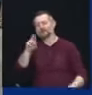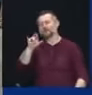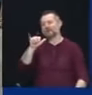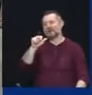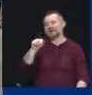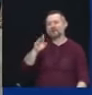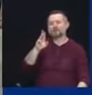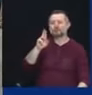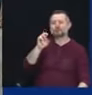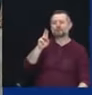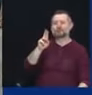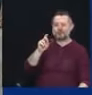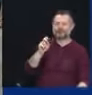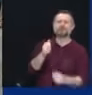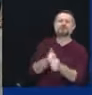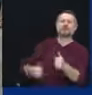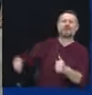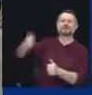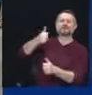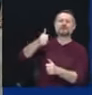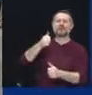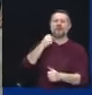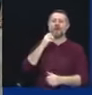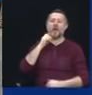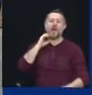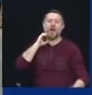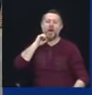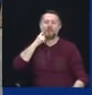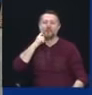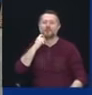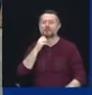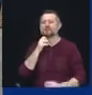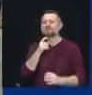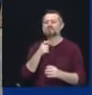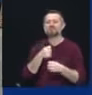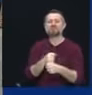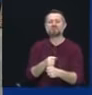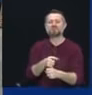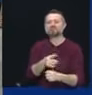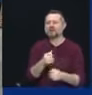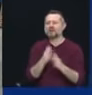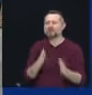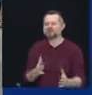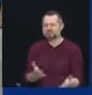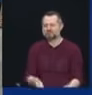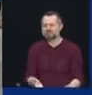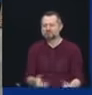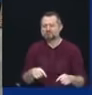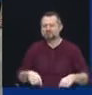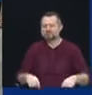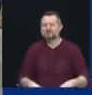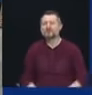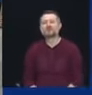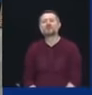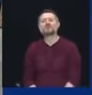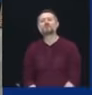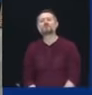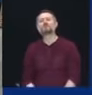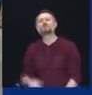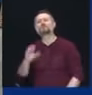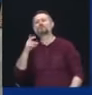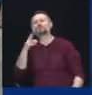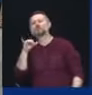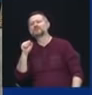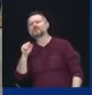cider maker here at Angry Orchard. You'll then hear from Chris Kelder, District 10 Director of the New York State Farm